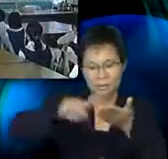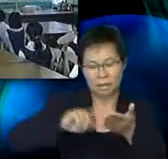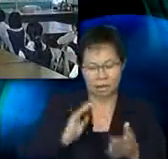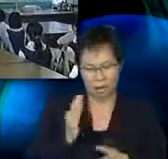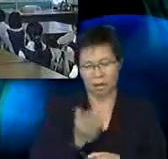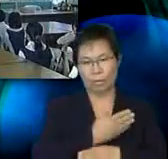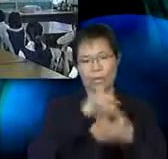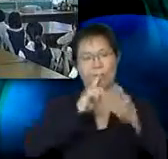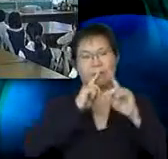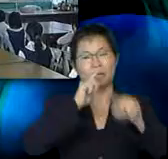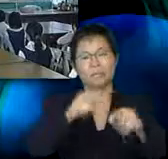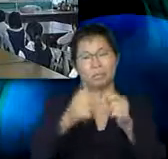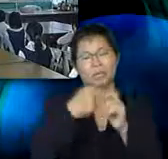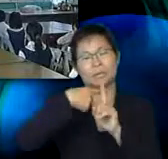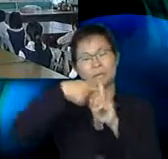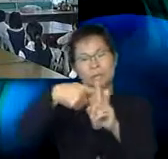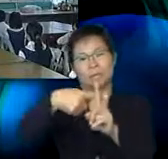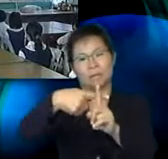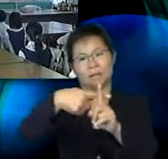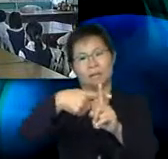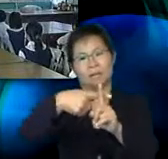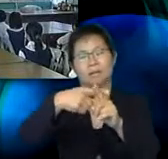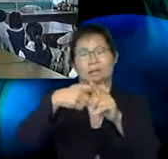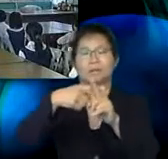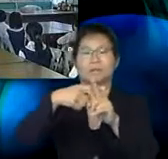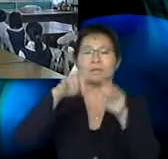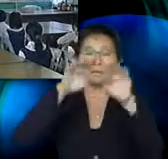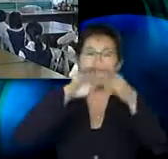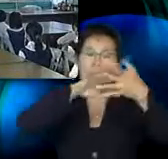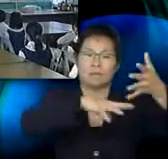answer with addition table.